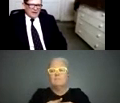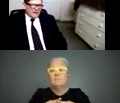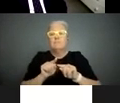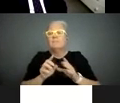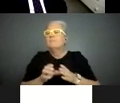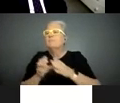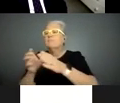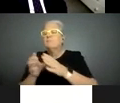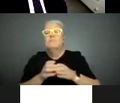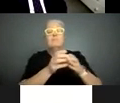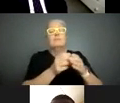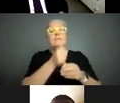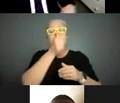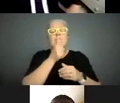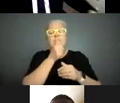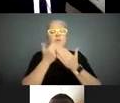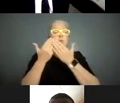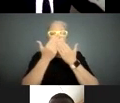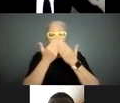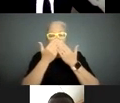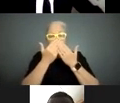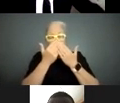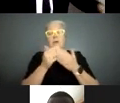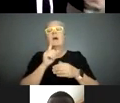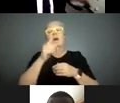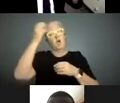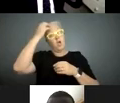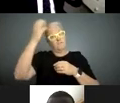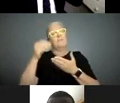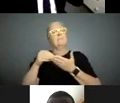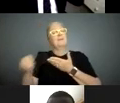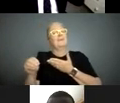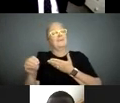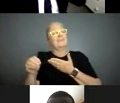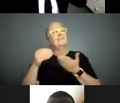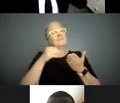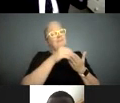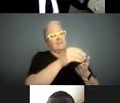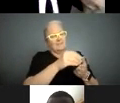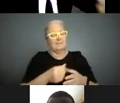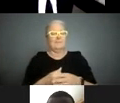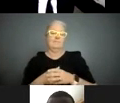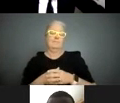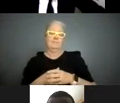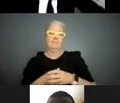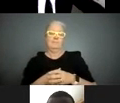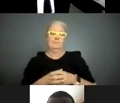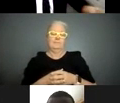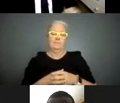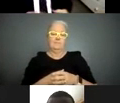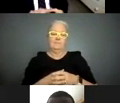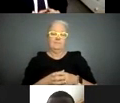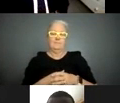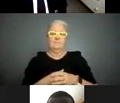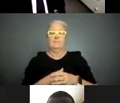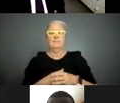cost being reimbursed by the government. Similarly, the Sarva Shiksha Abhiyan, which is quite well known and